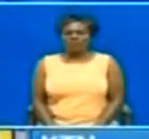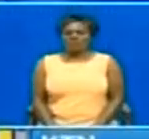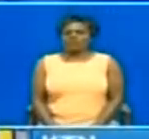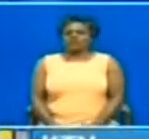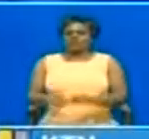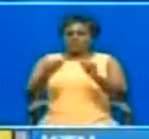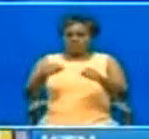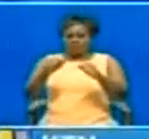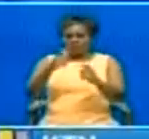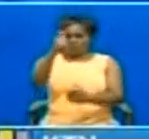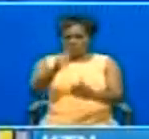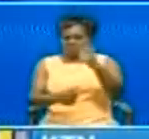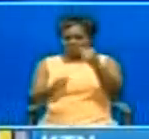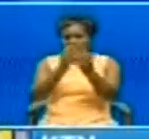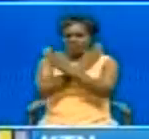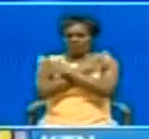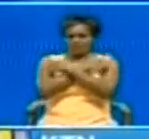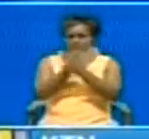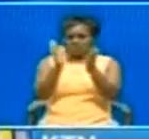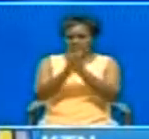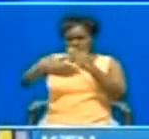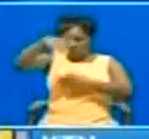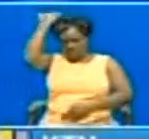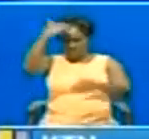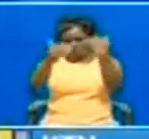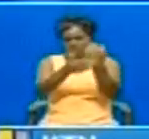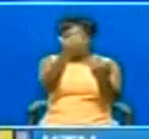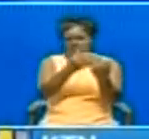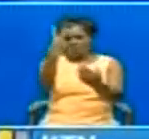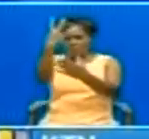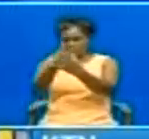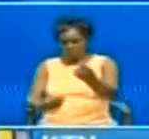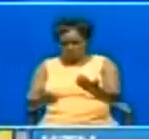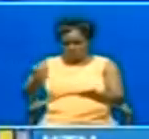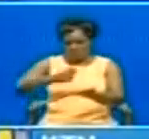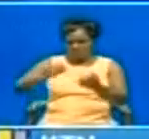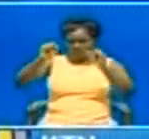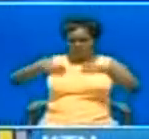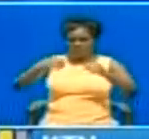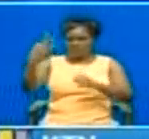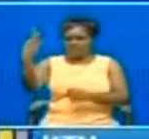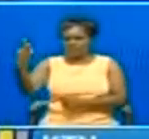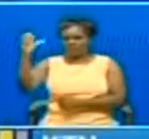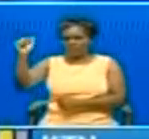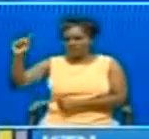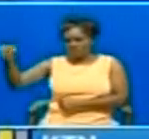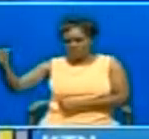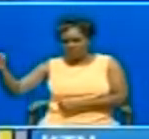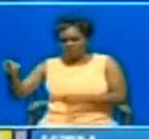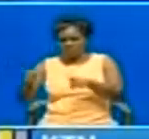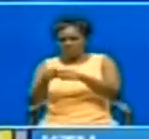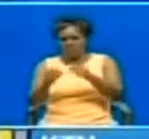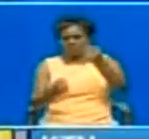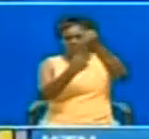Brookside Dairies has partnered with Strathmore University to nurture talent. The two have signed a 35 million shillings partnership that aims at sponsoring the